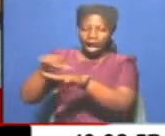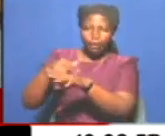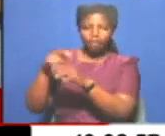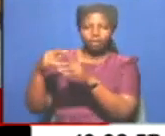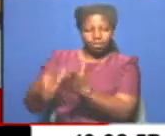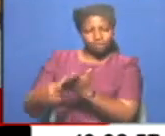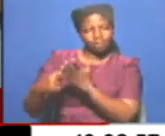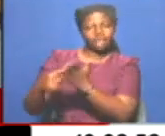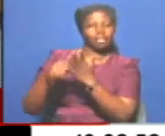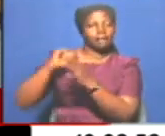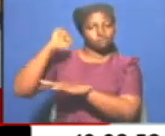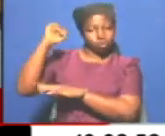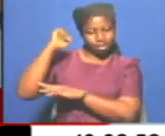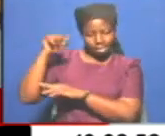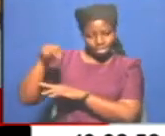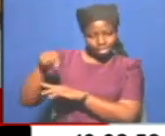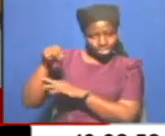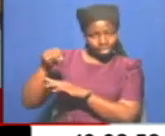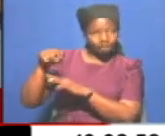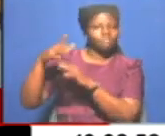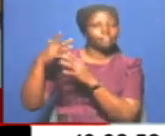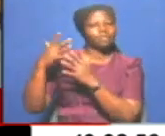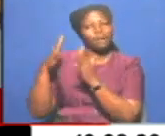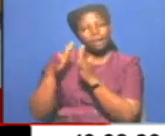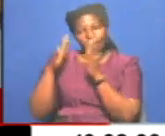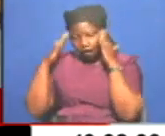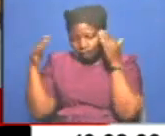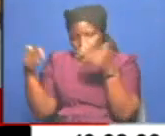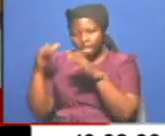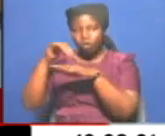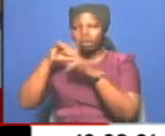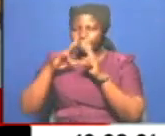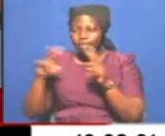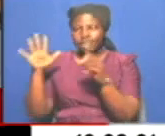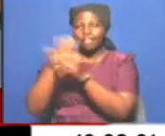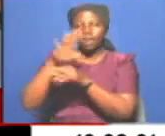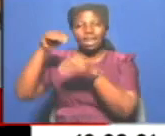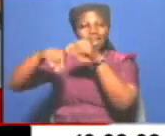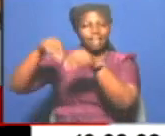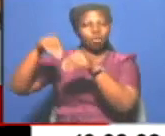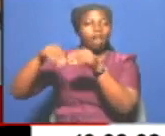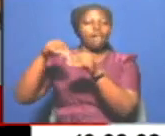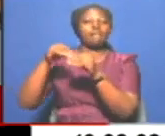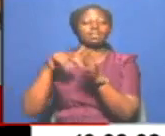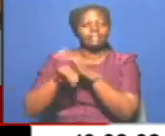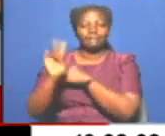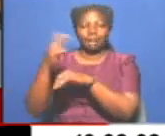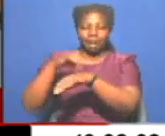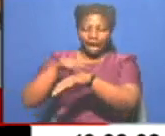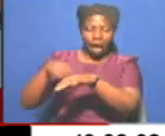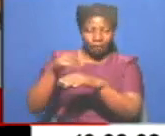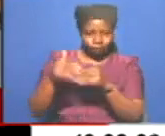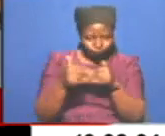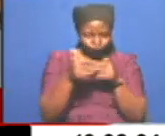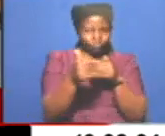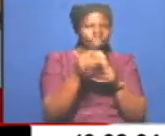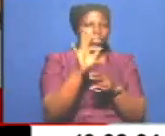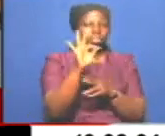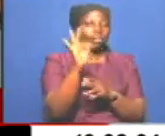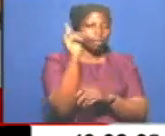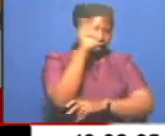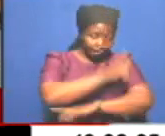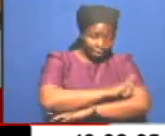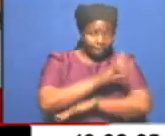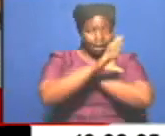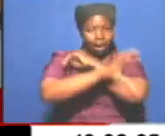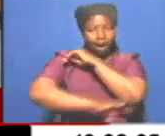fall squarely on peaceful elections in that second hour. Well, in the next 3 days, the country is going to